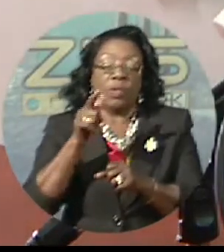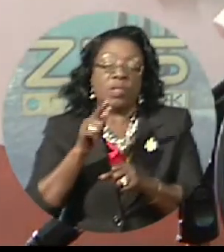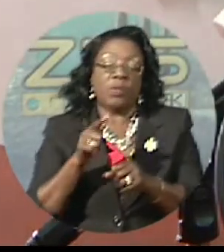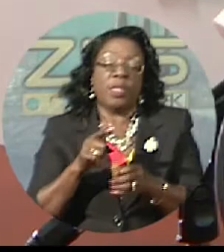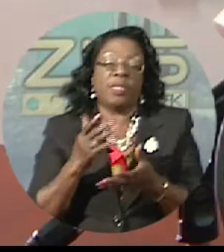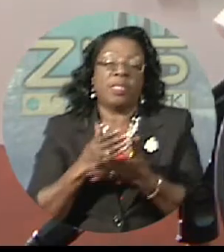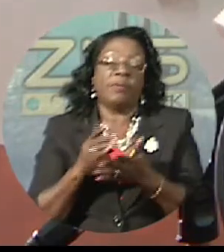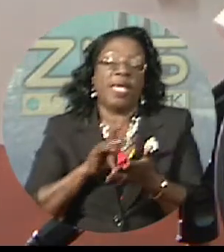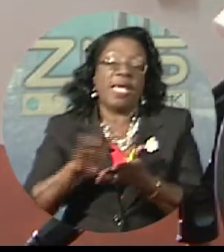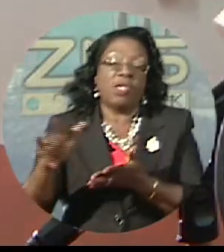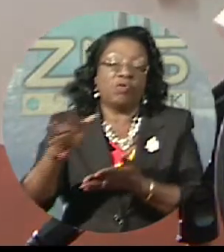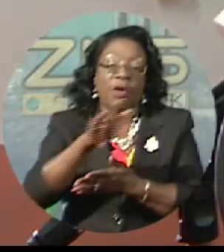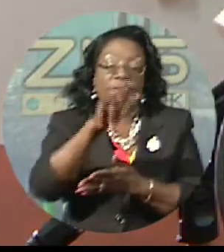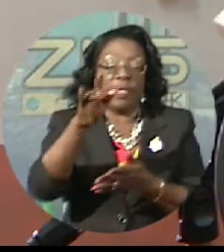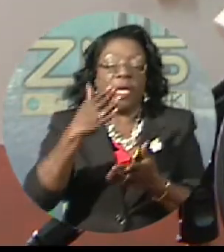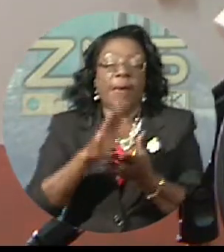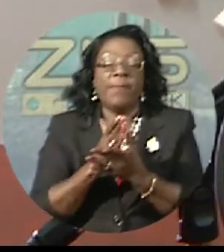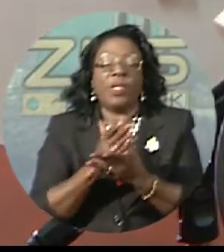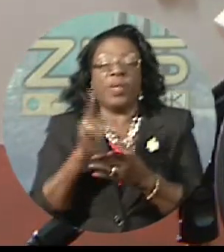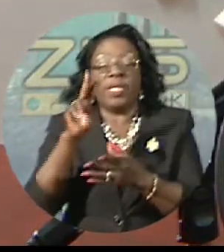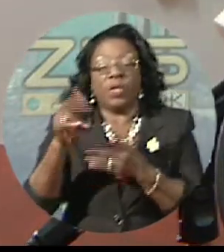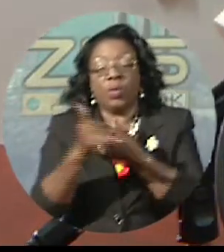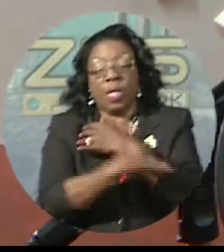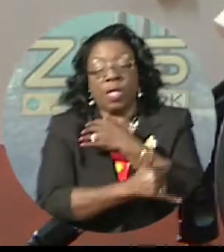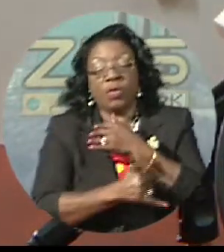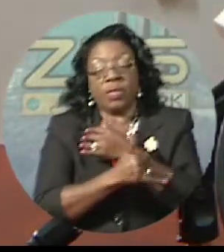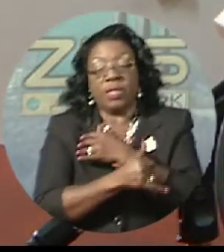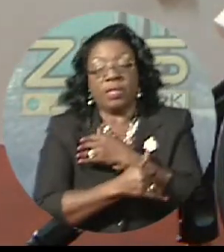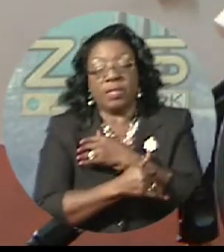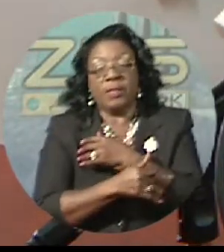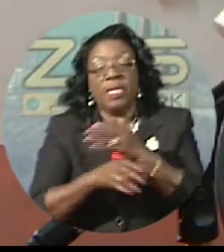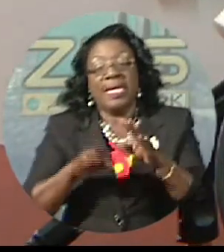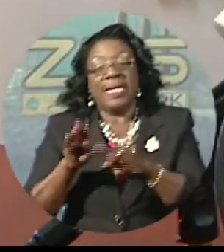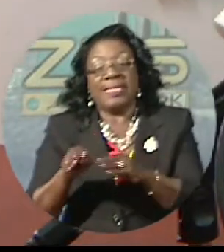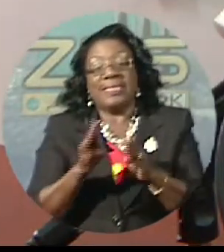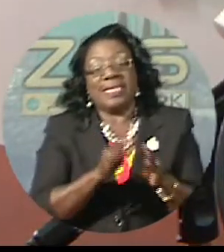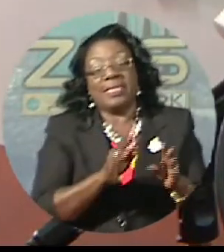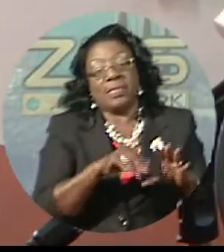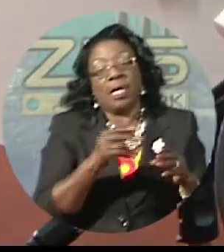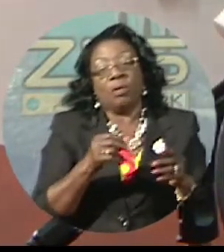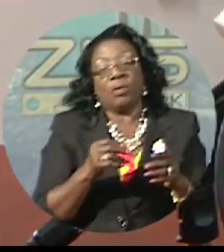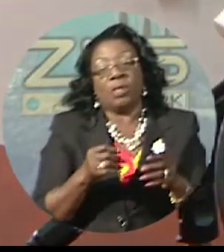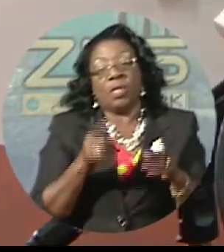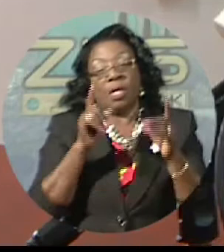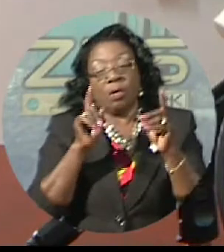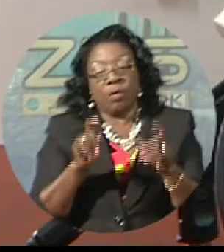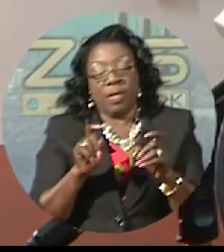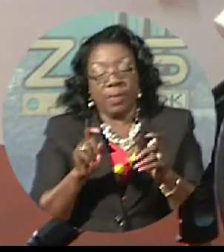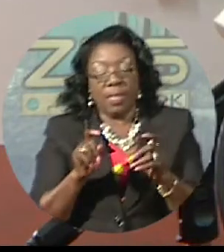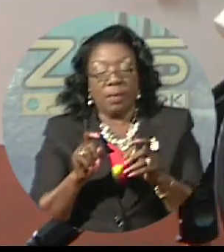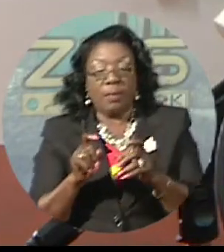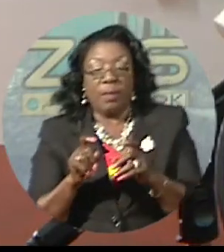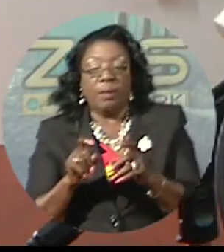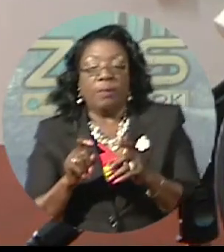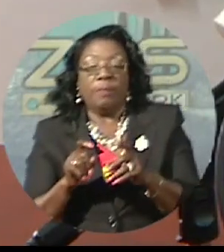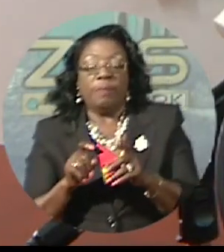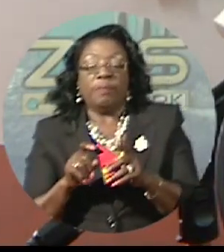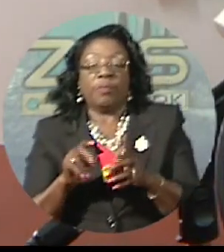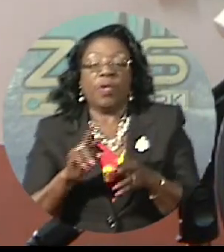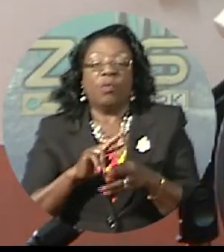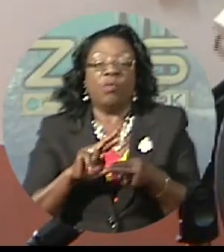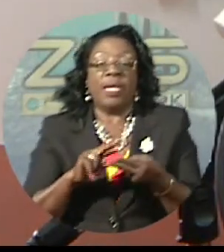air traffic between the two countries. It sets out the specific terms relating to code sharing, relating